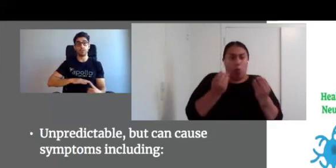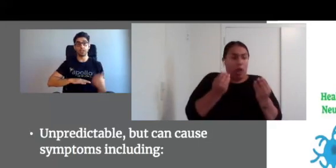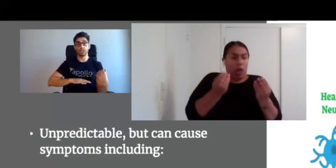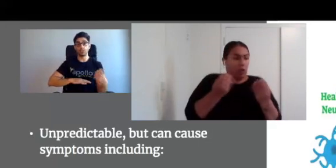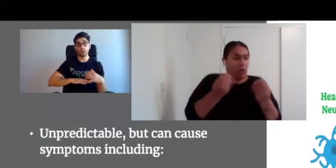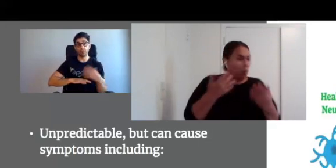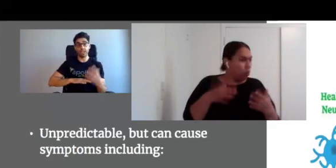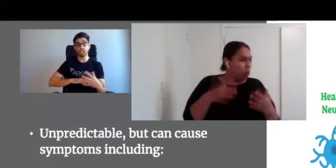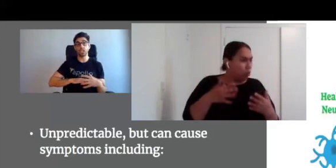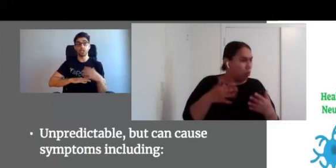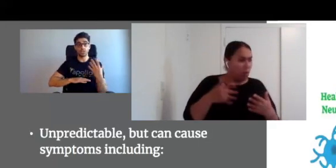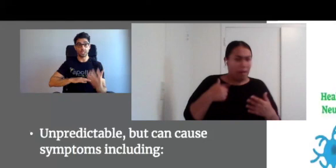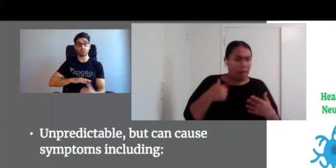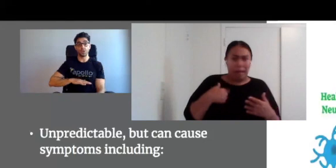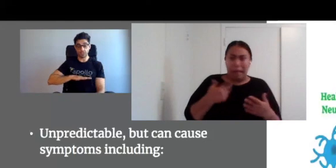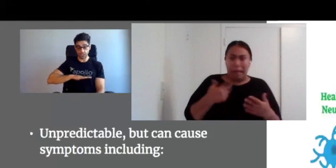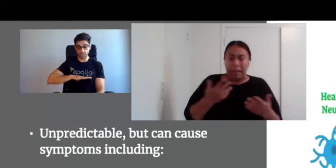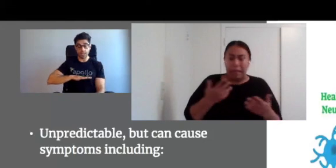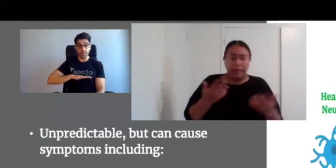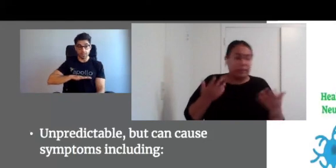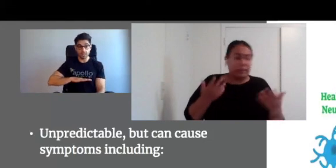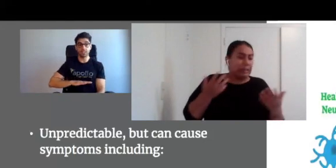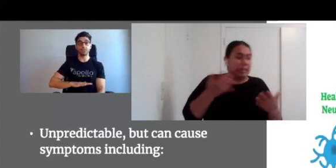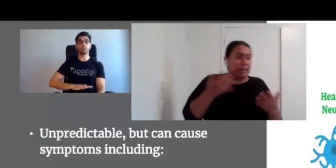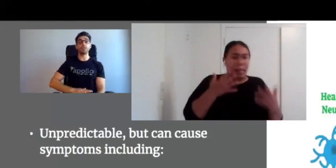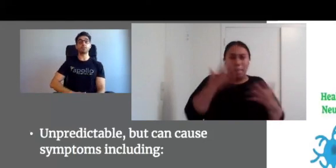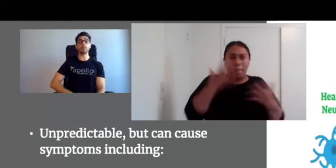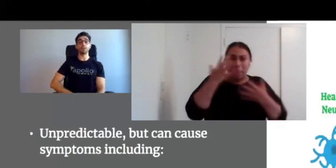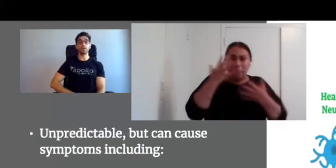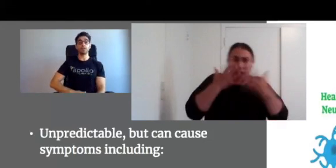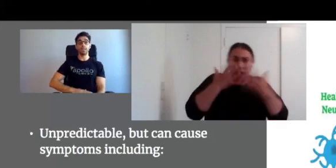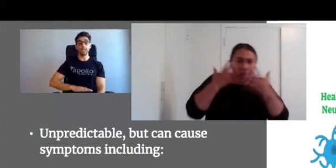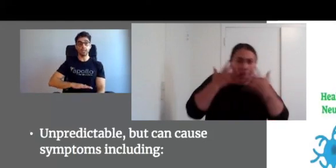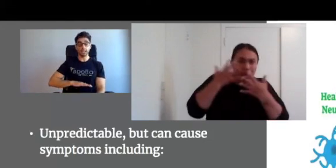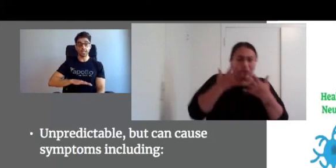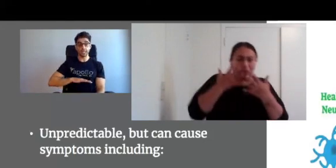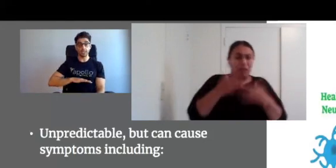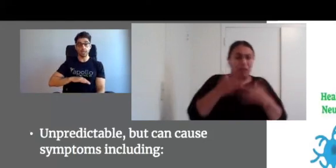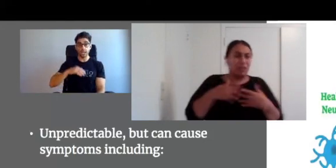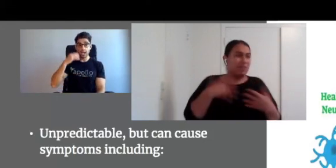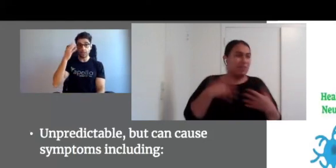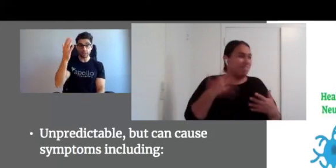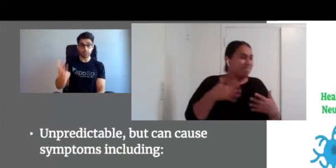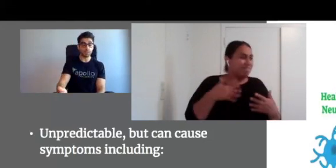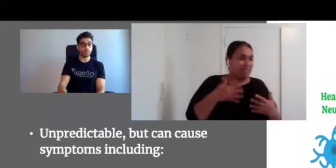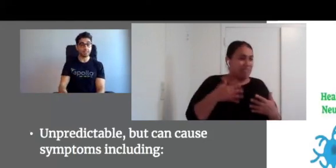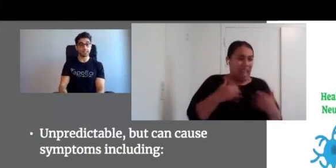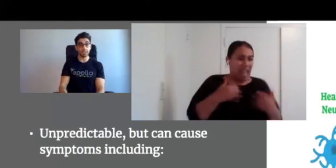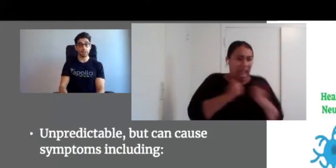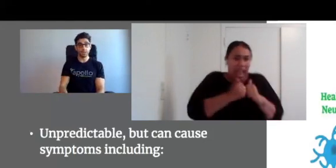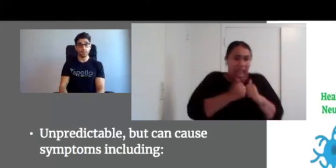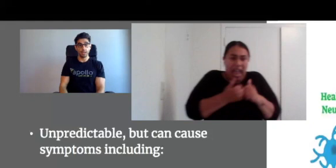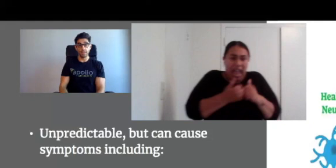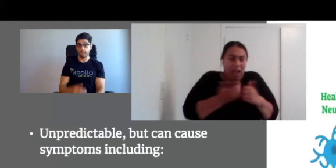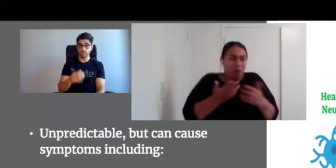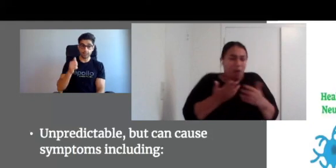loses innervation to the central nervous system, then it becomes difficult for them to inhale and exhale. And now we have to put them on a